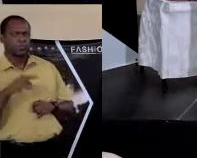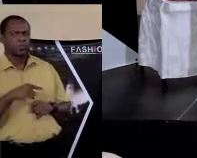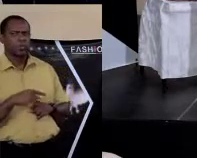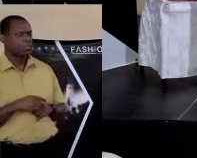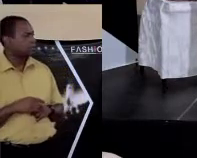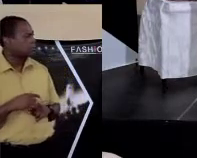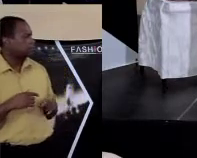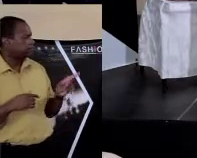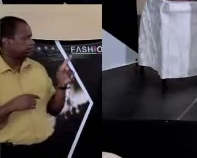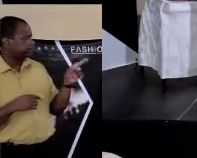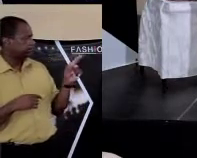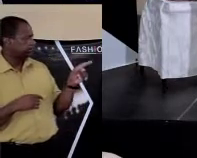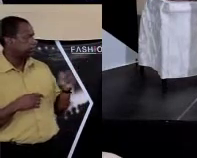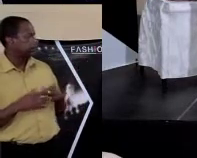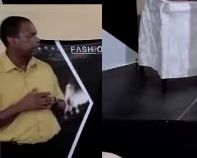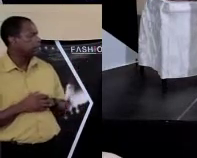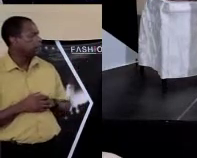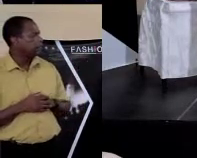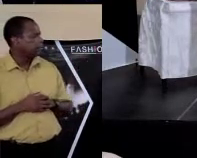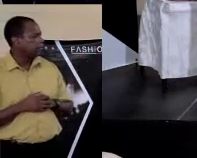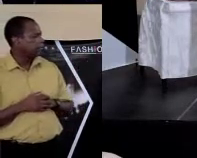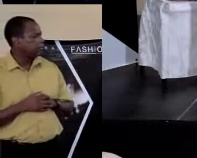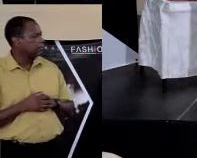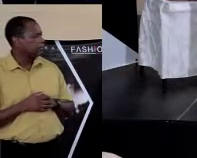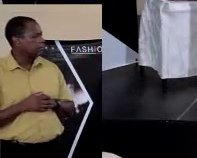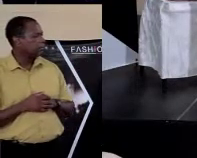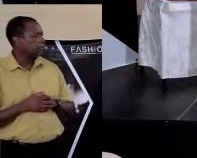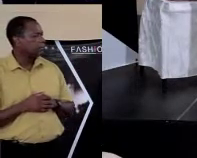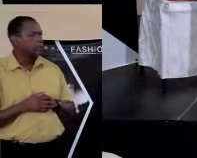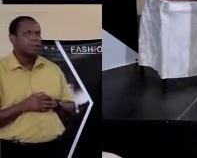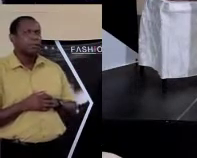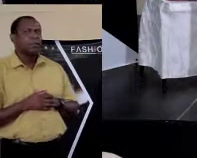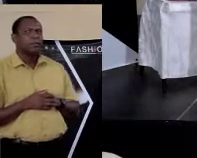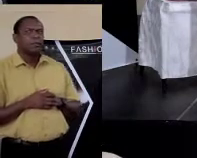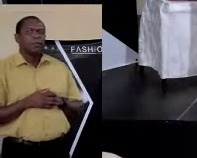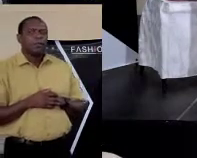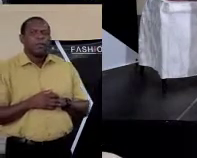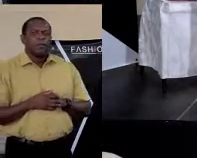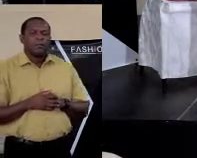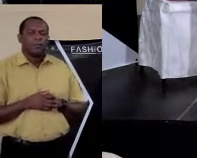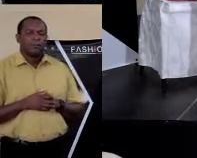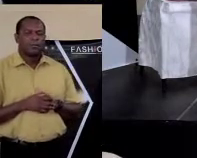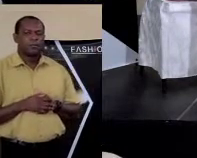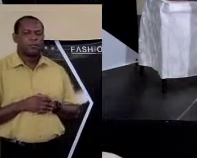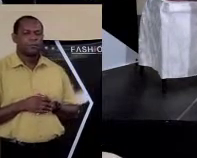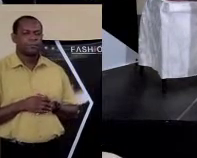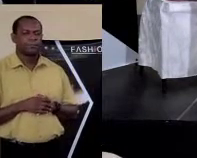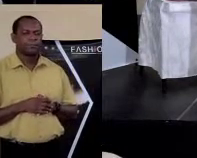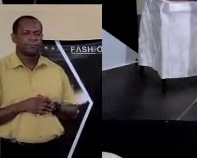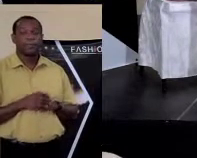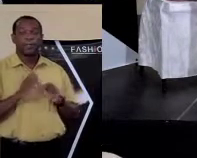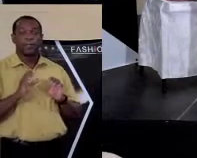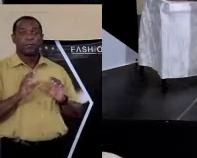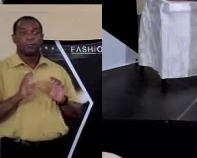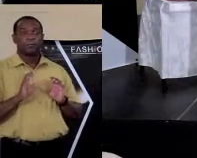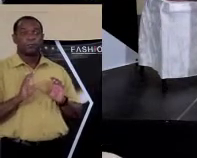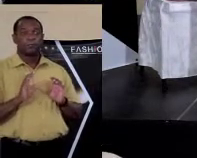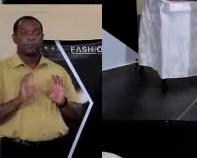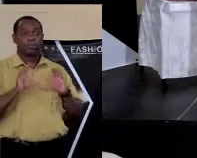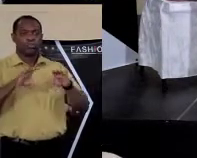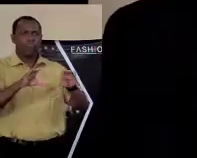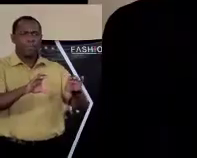for Mr. Young, and it simply is, what is the existing perception of Caribbean fashion, not